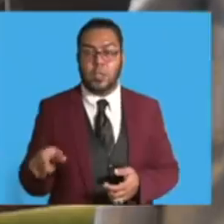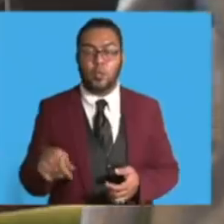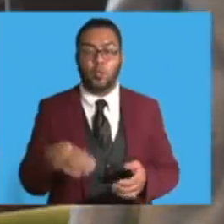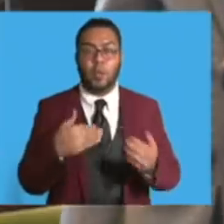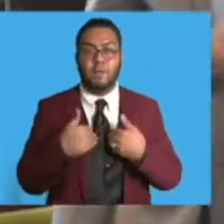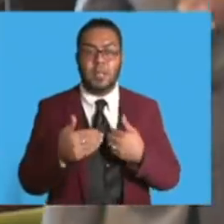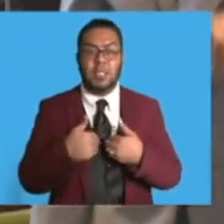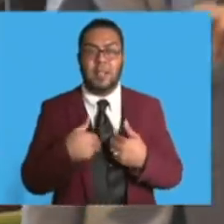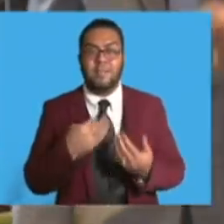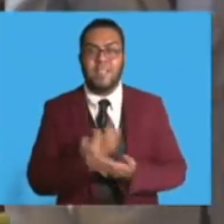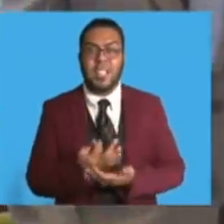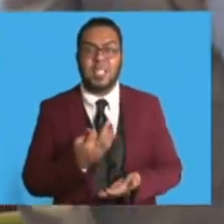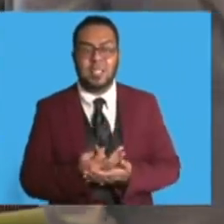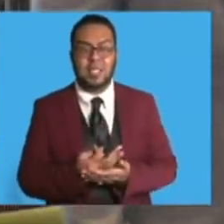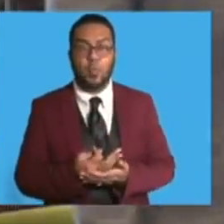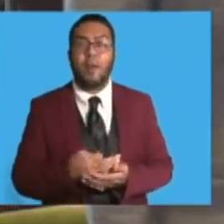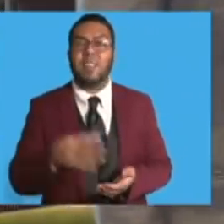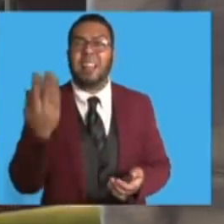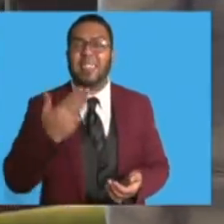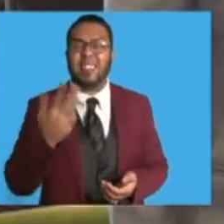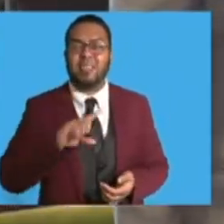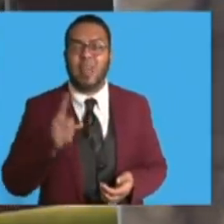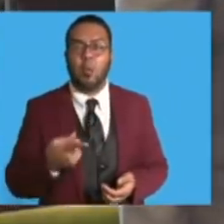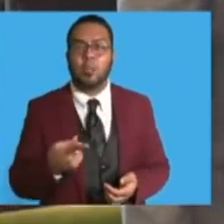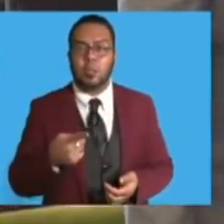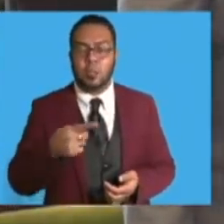have 19,000 students in university.